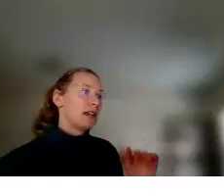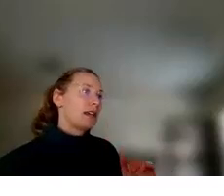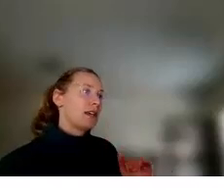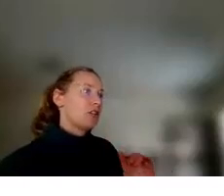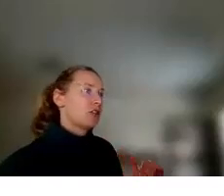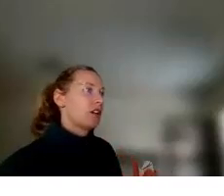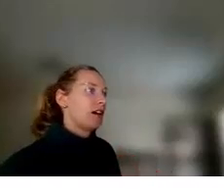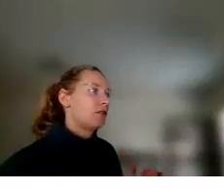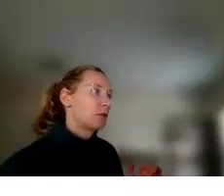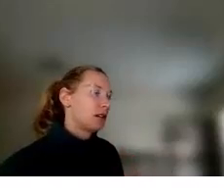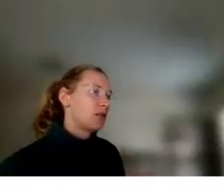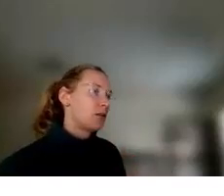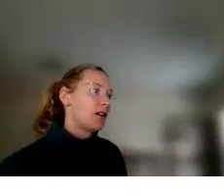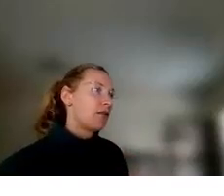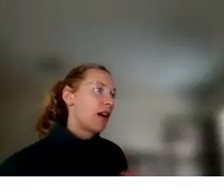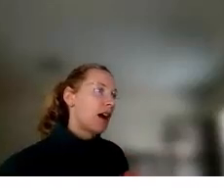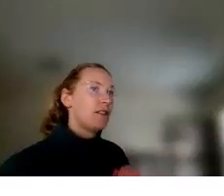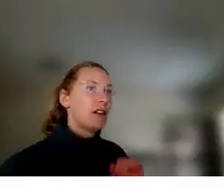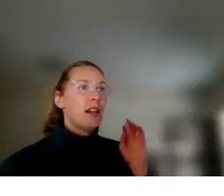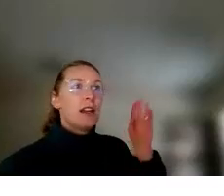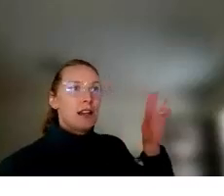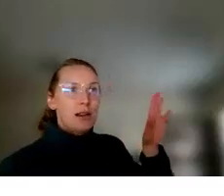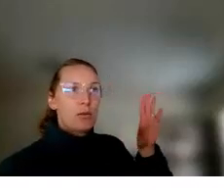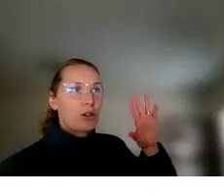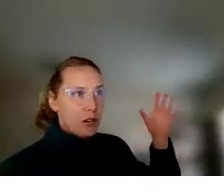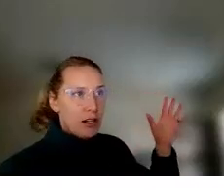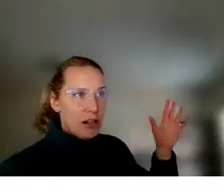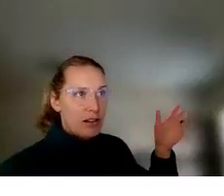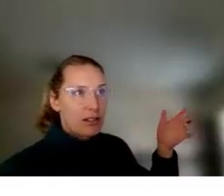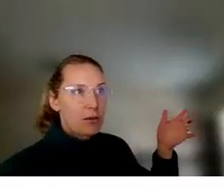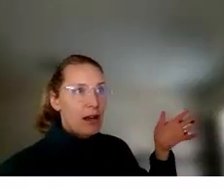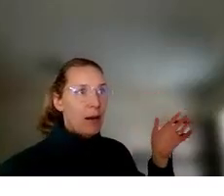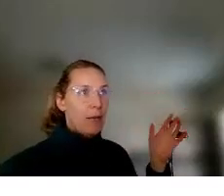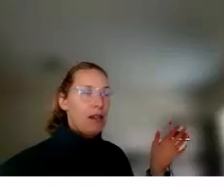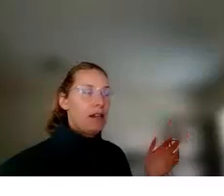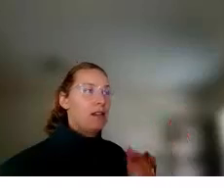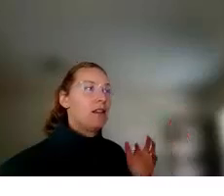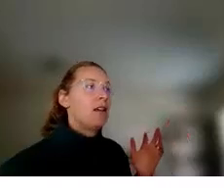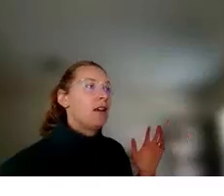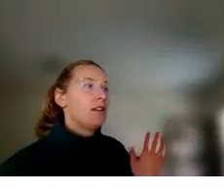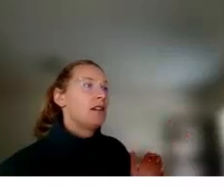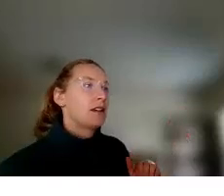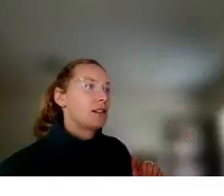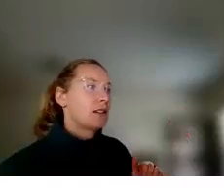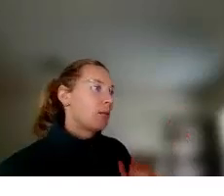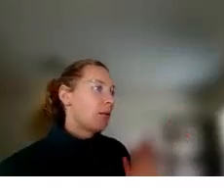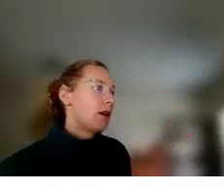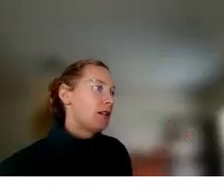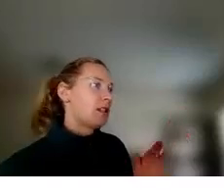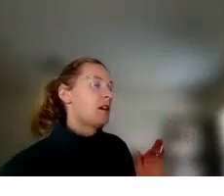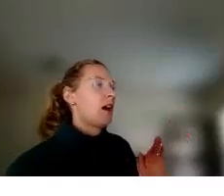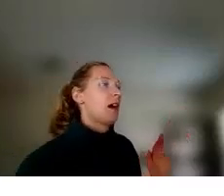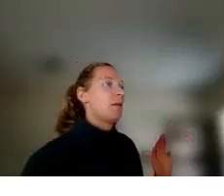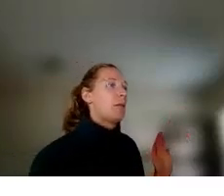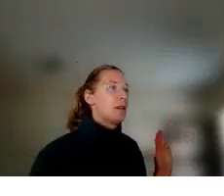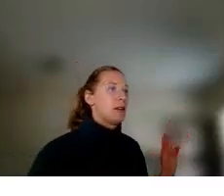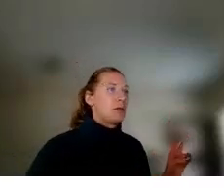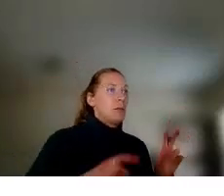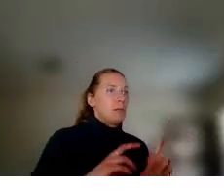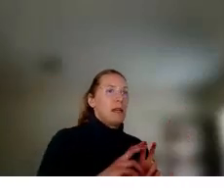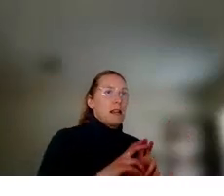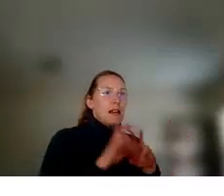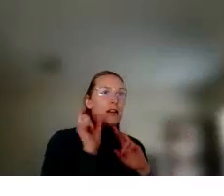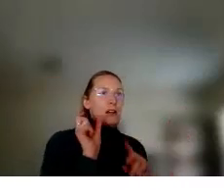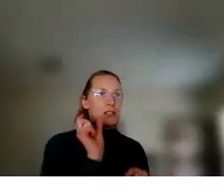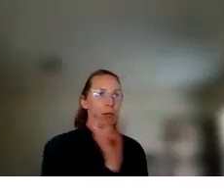will begin in July of 2025. Again, more training on this will happen in the next couple months, but